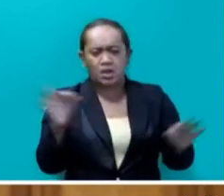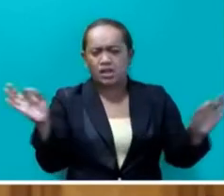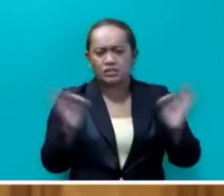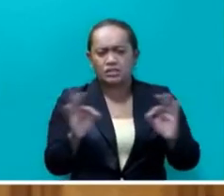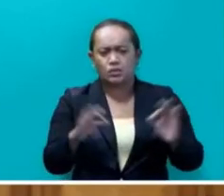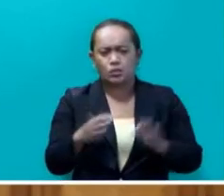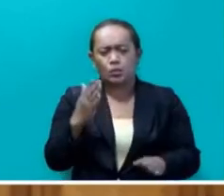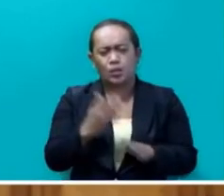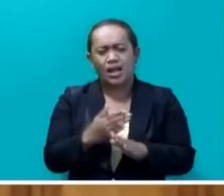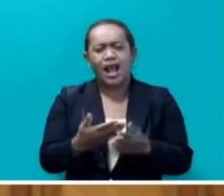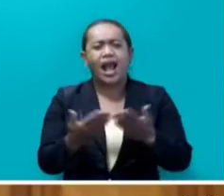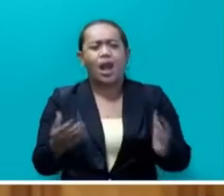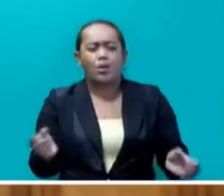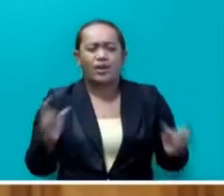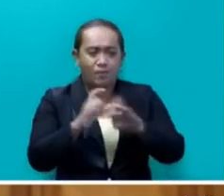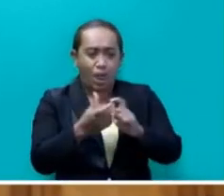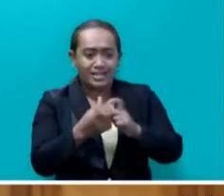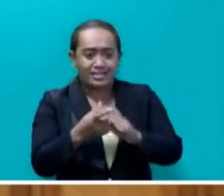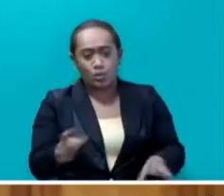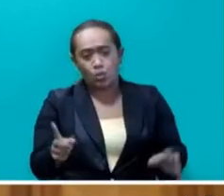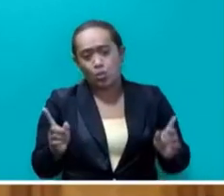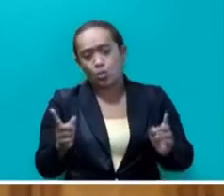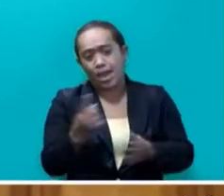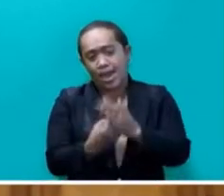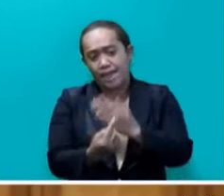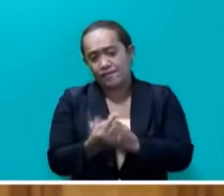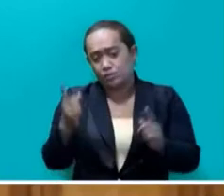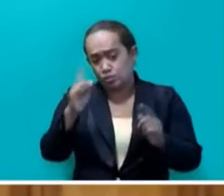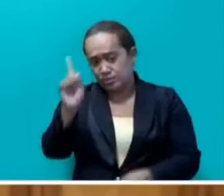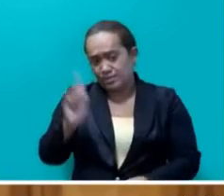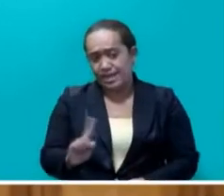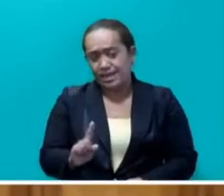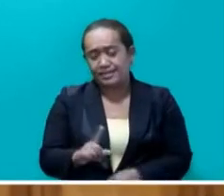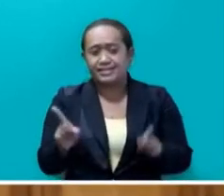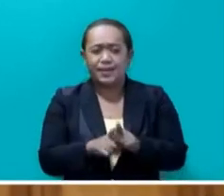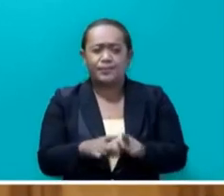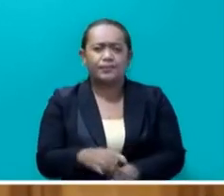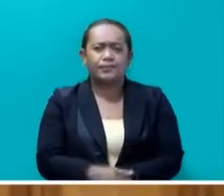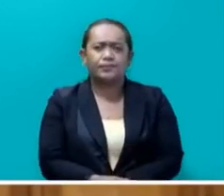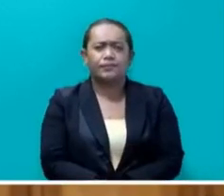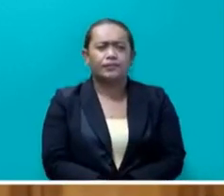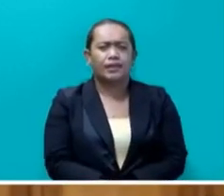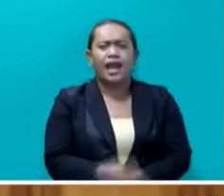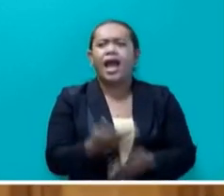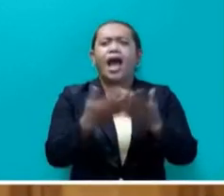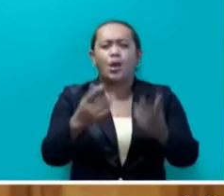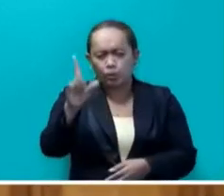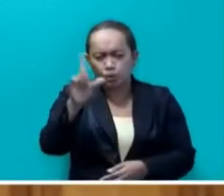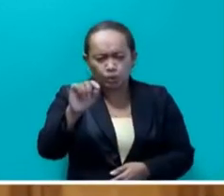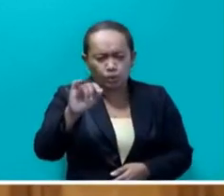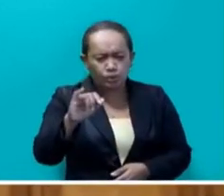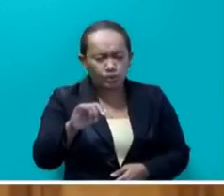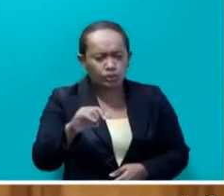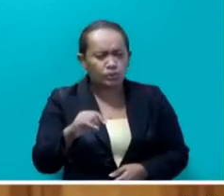During the crisis that we face today. So there's going to be a bit more imagination, Honorable Speaker, on how we do it. And